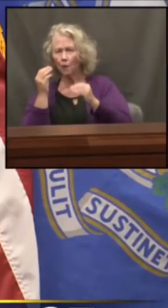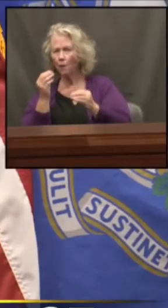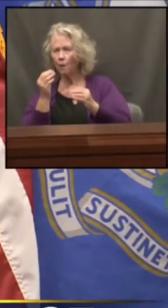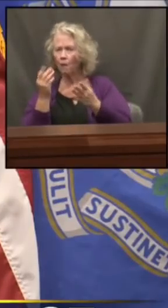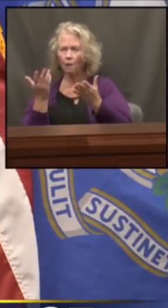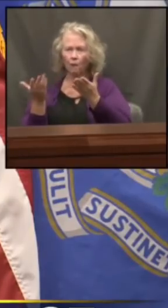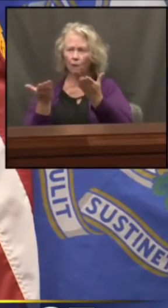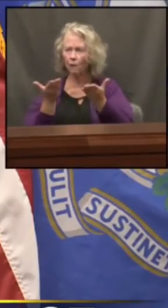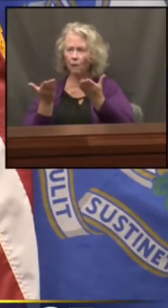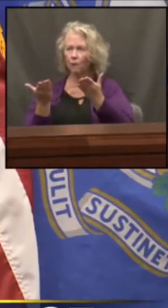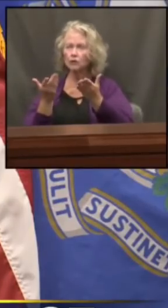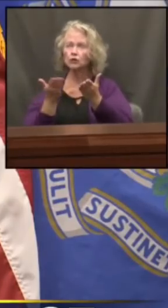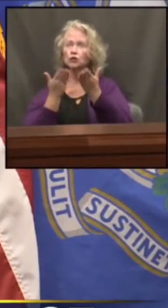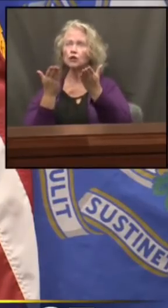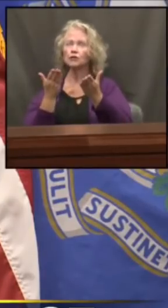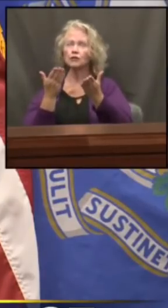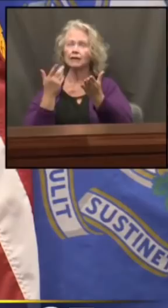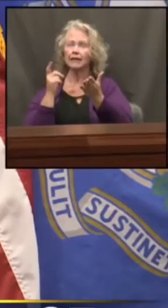require immediate action.